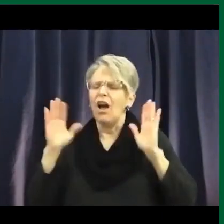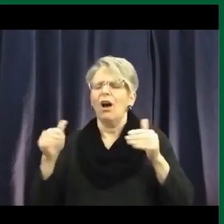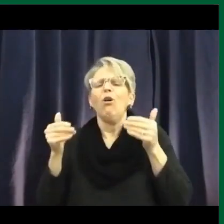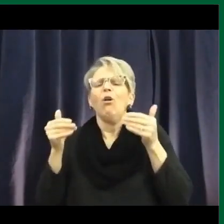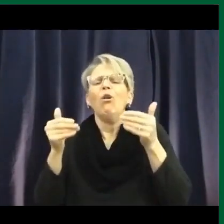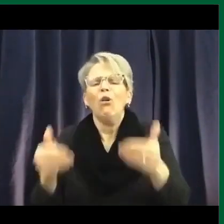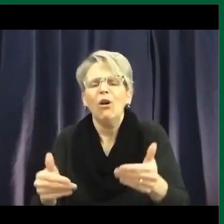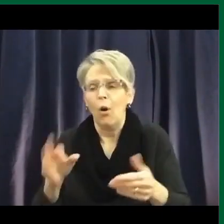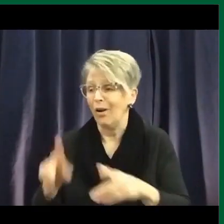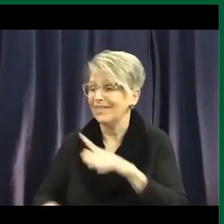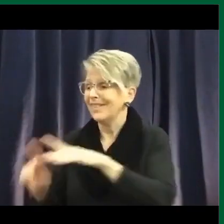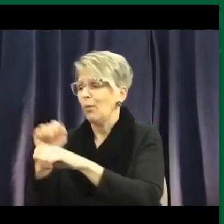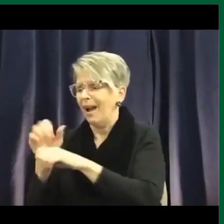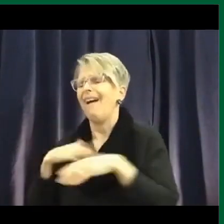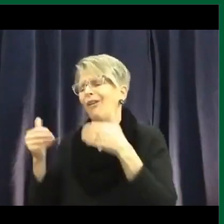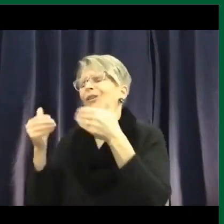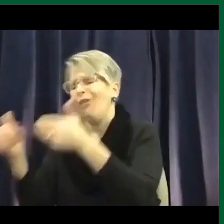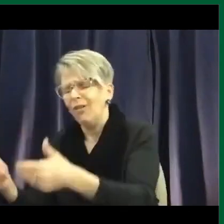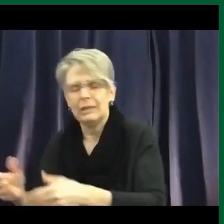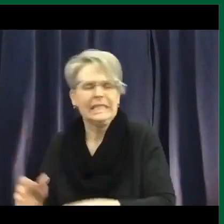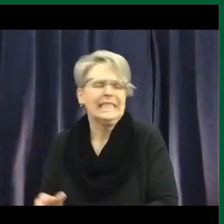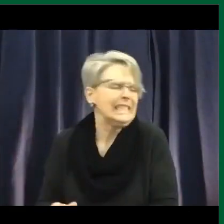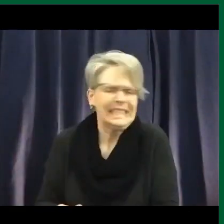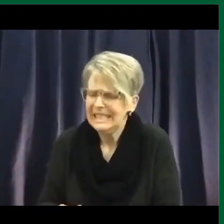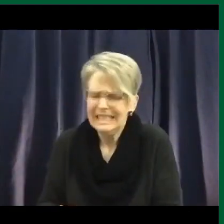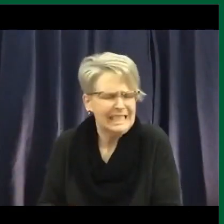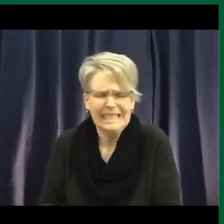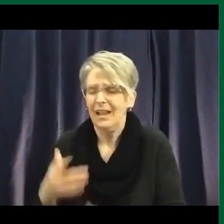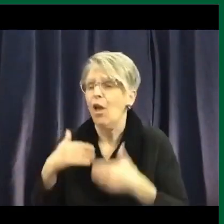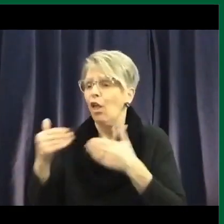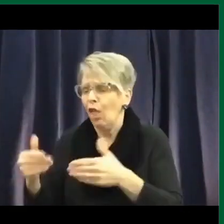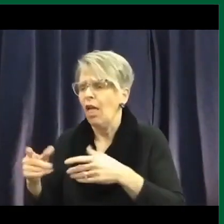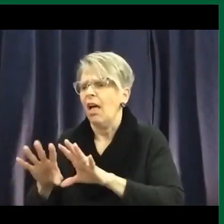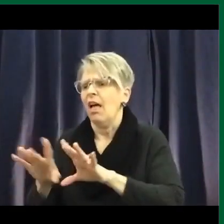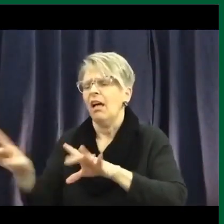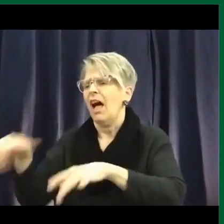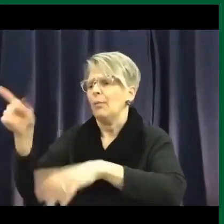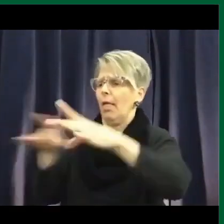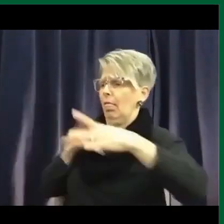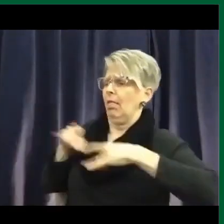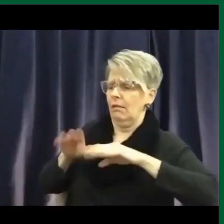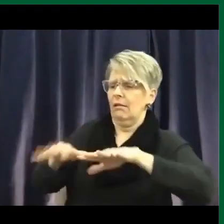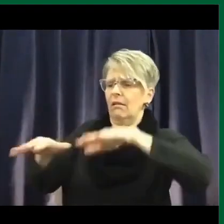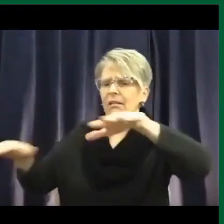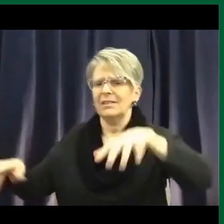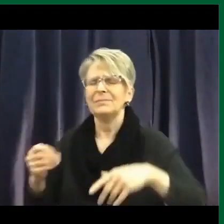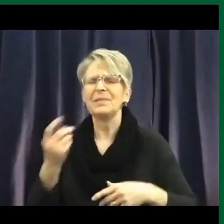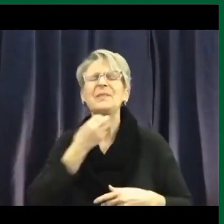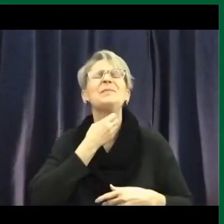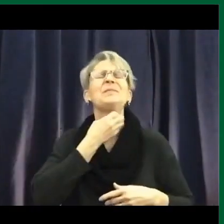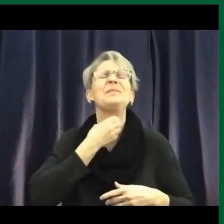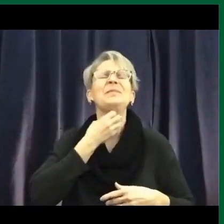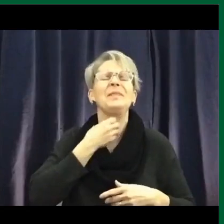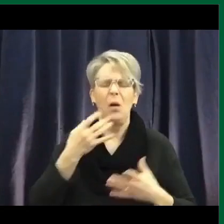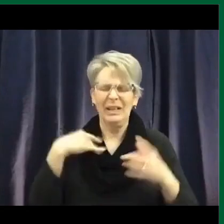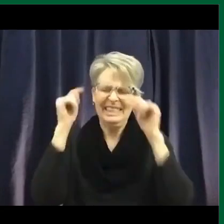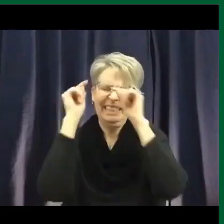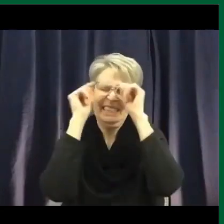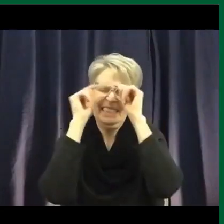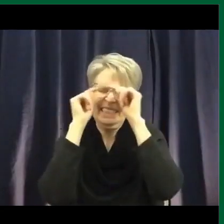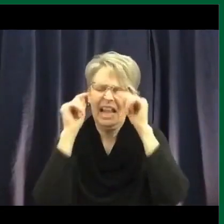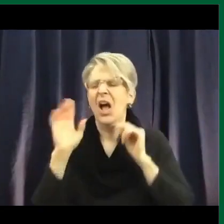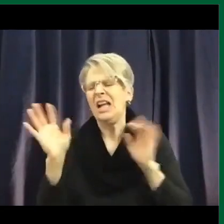or go to a social setting, and then transmission happened. And in retrospect, it was just a scratch in the throat, just a headache. But we need to take all